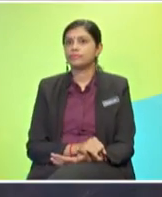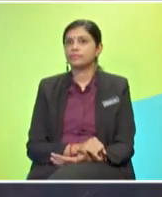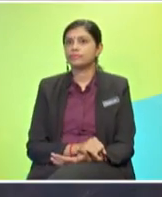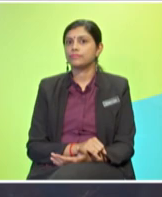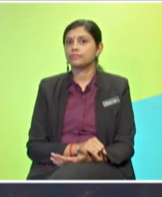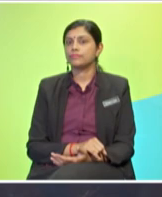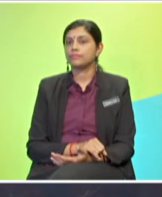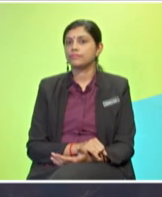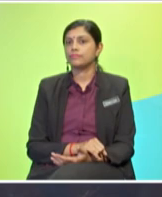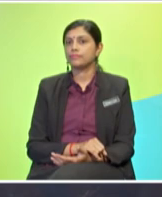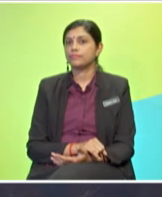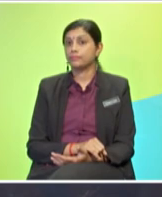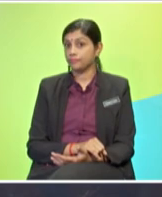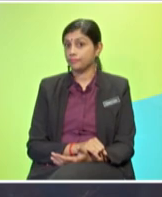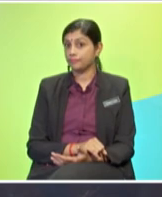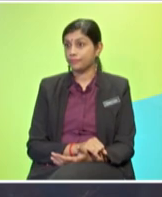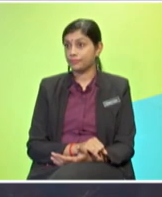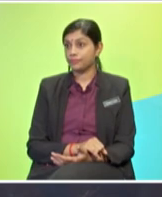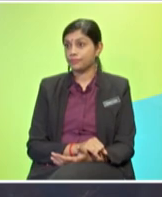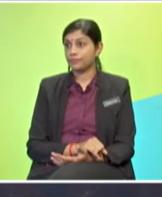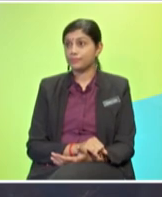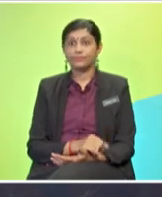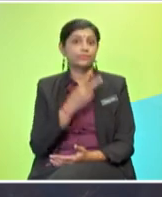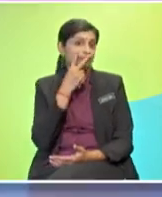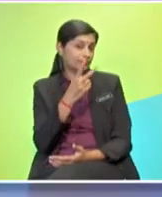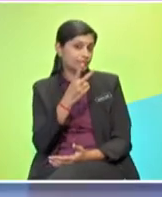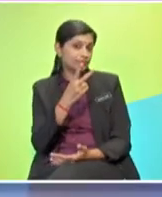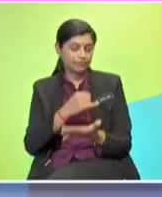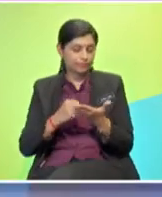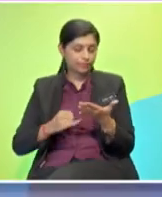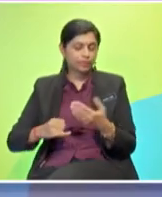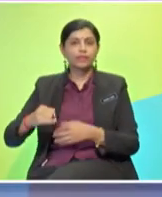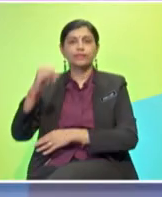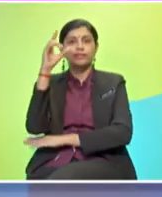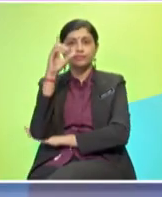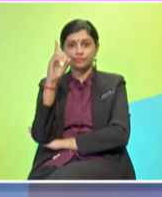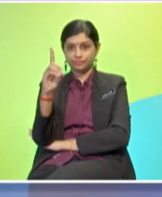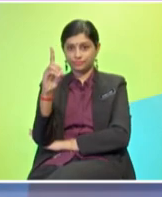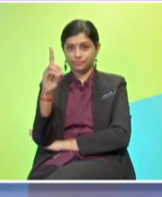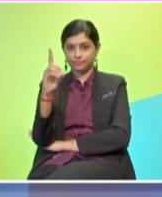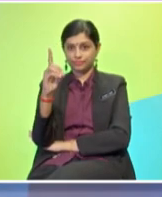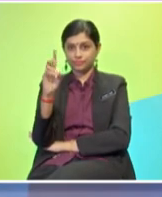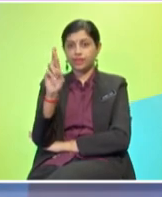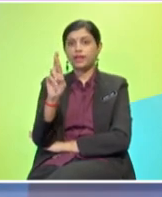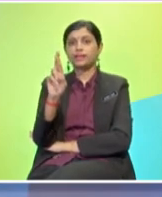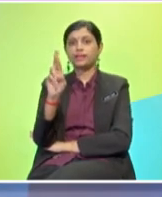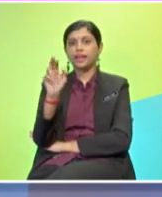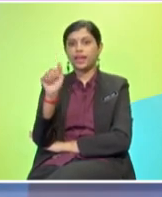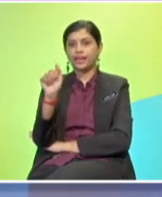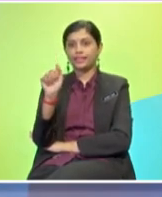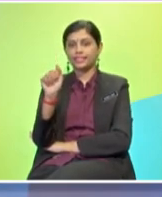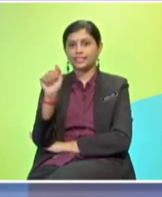if you allow me. All right. All right. So to spell drawing, D R